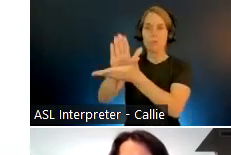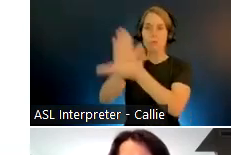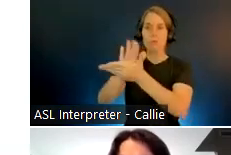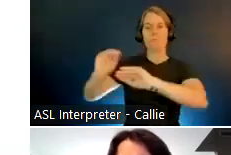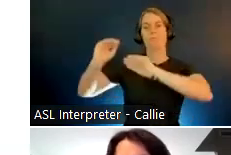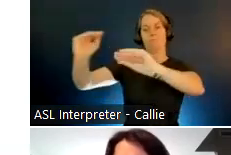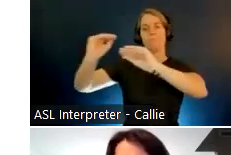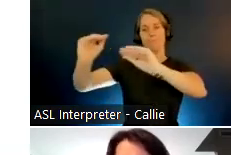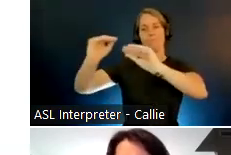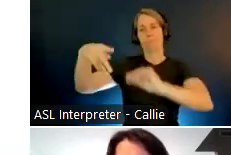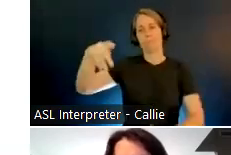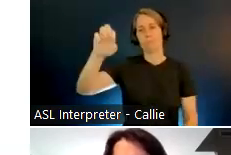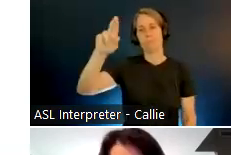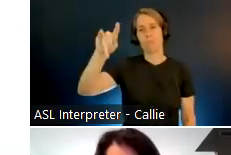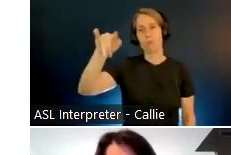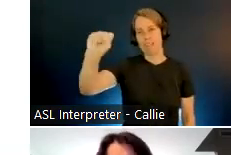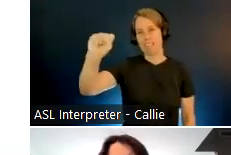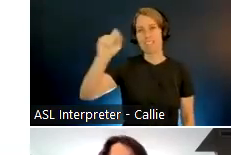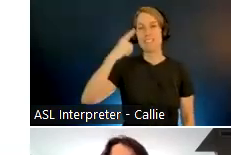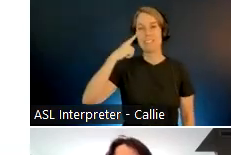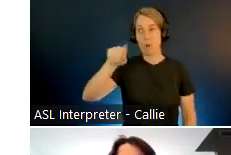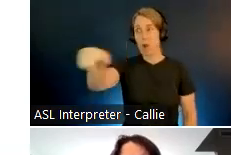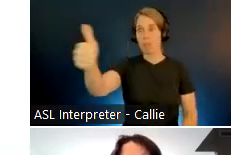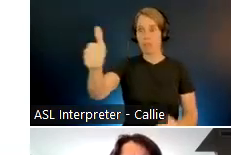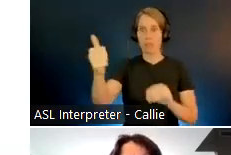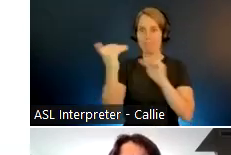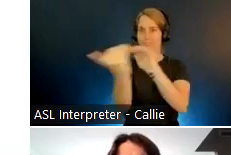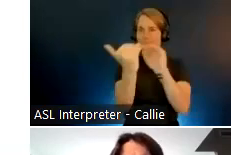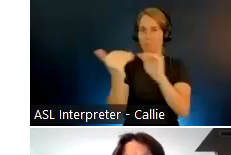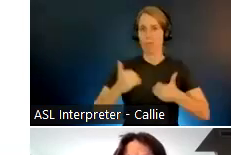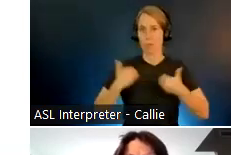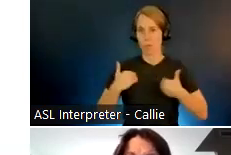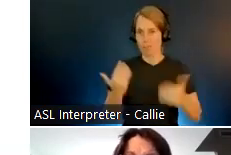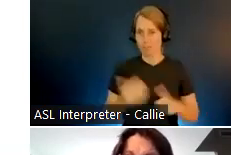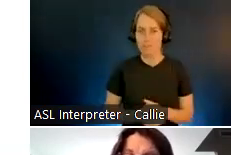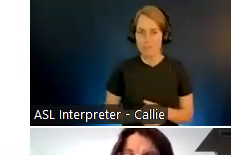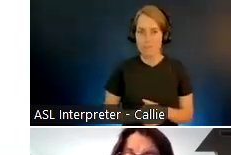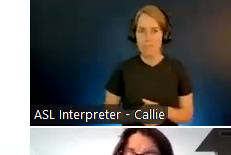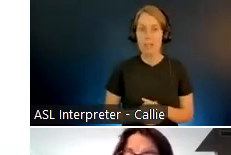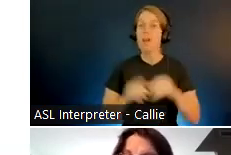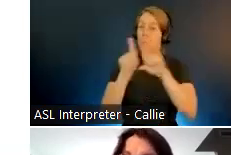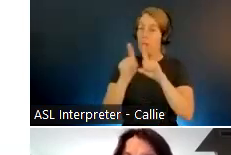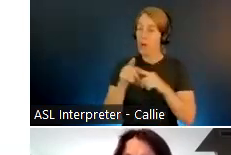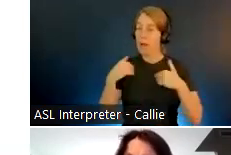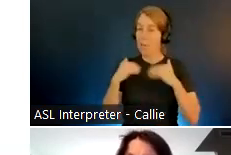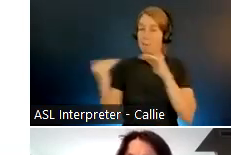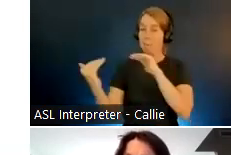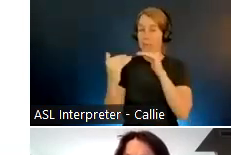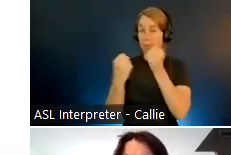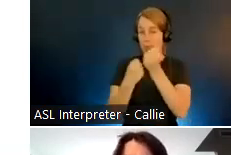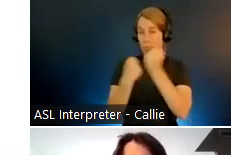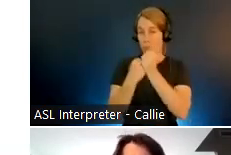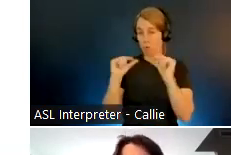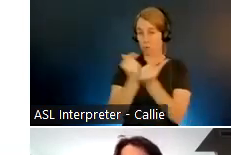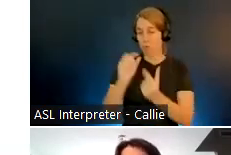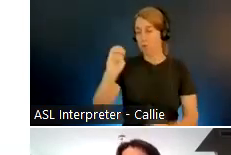those other youth with disabilities. We also have a peer support group, EQUIP, that is focused on